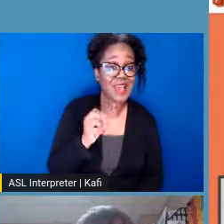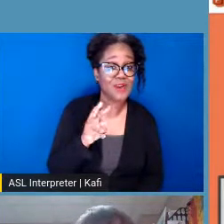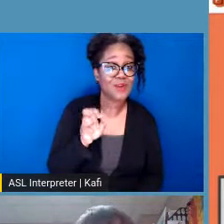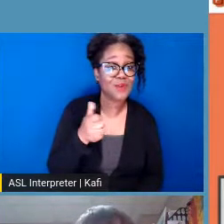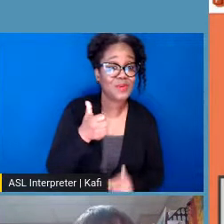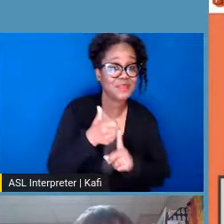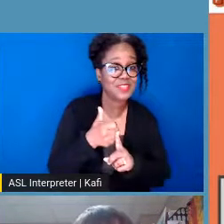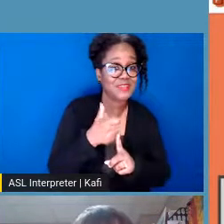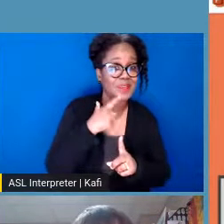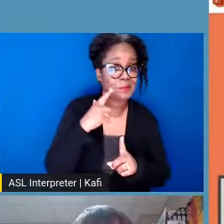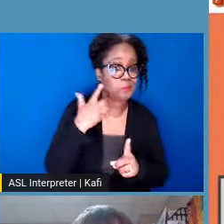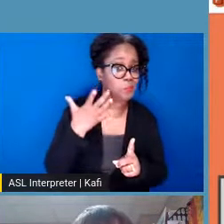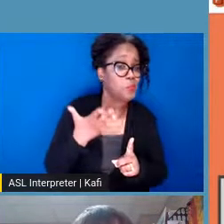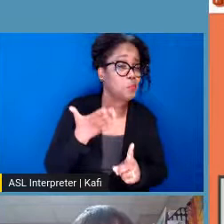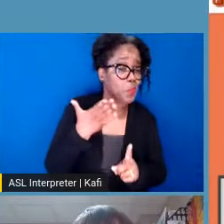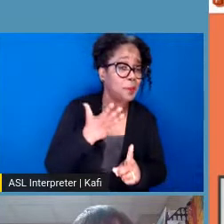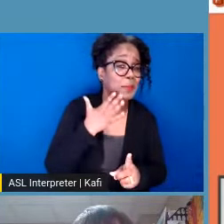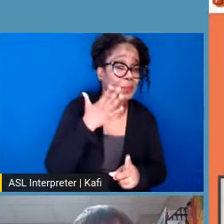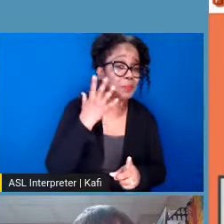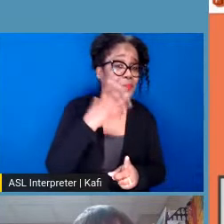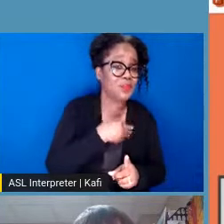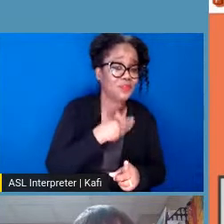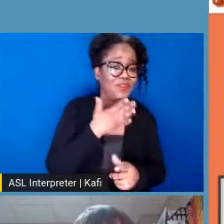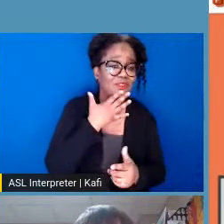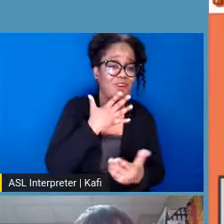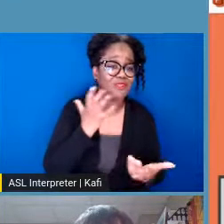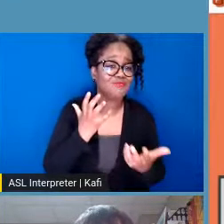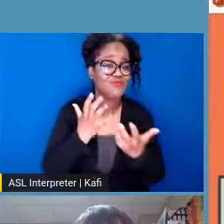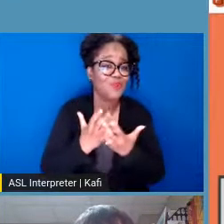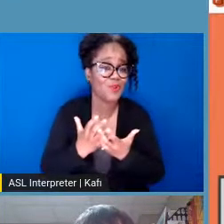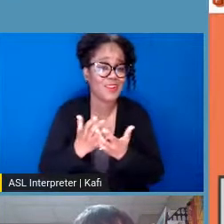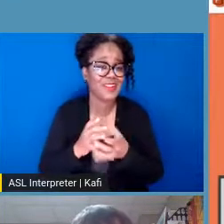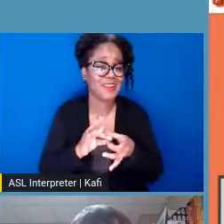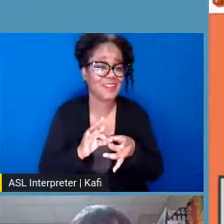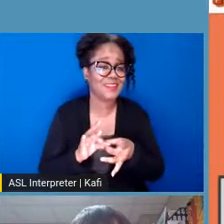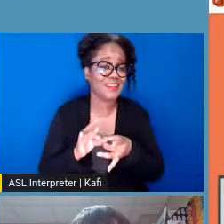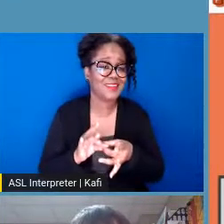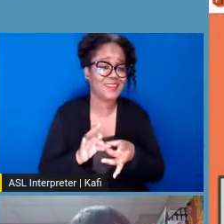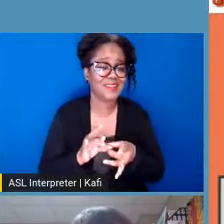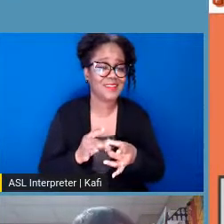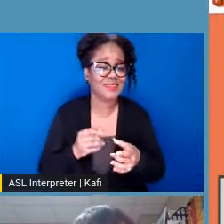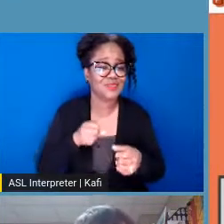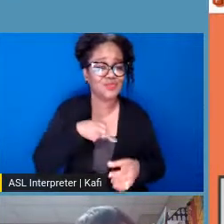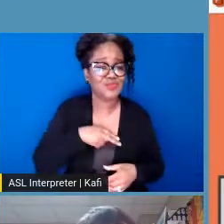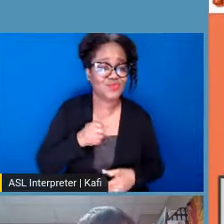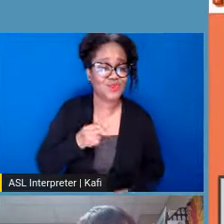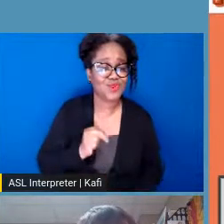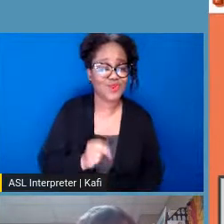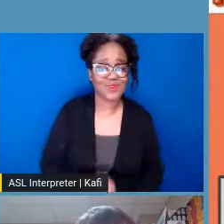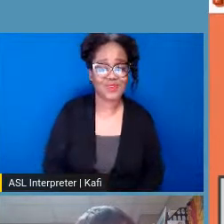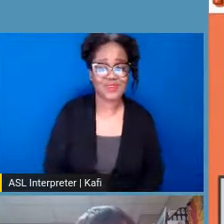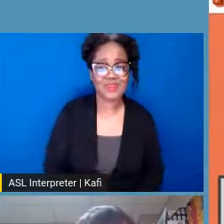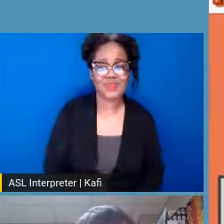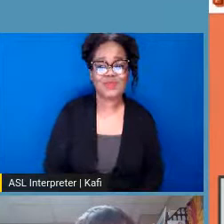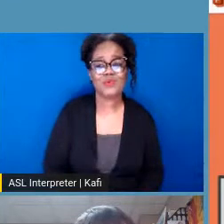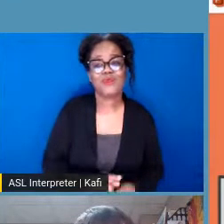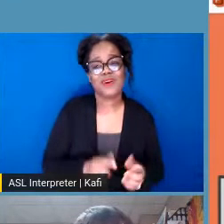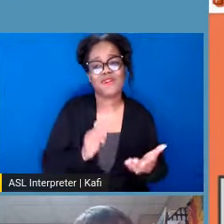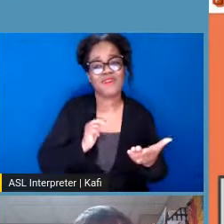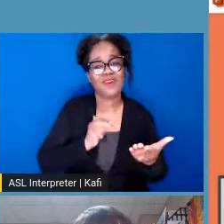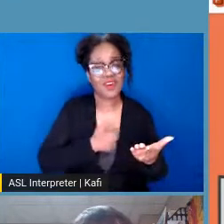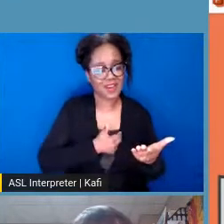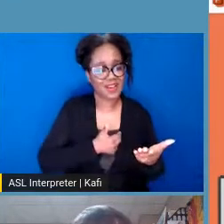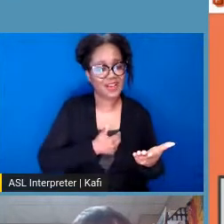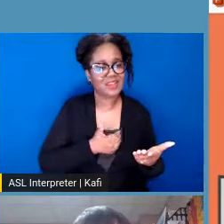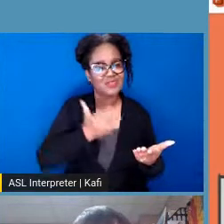But, again, this was it was a joy as a staff to learn ourselves more about our history